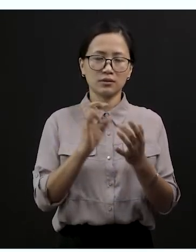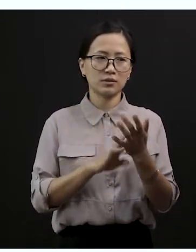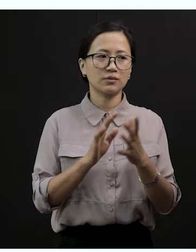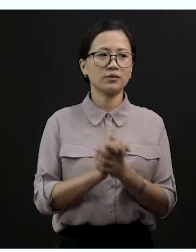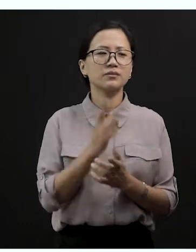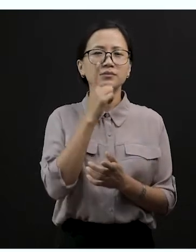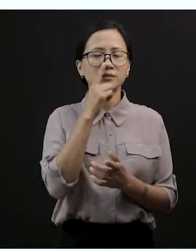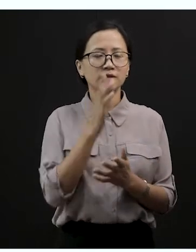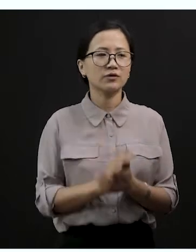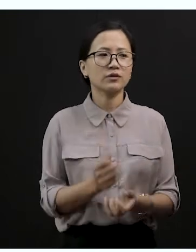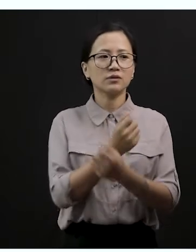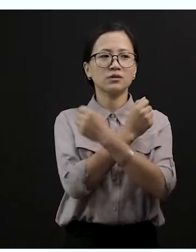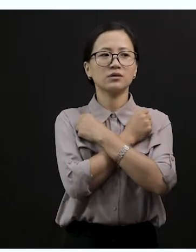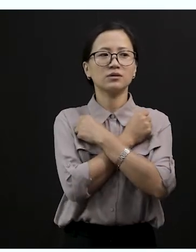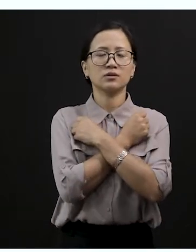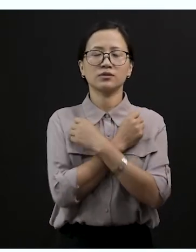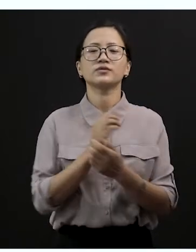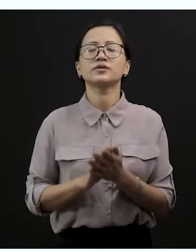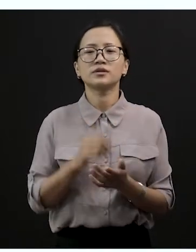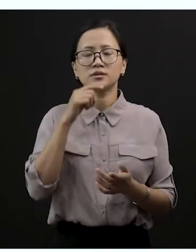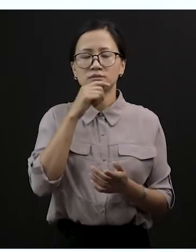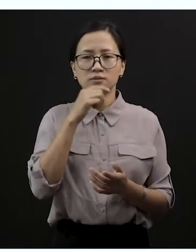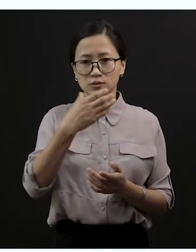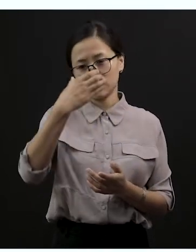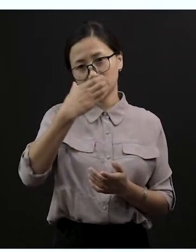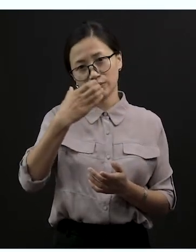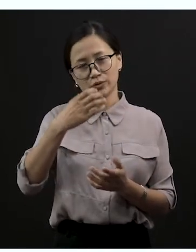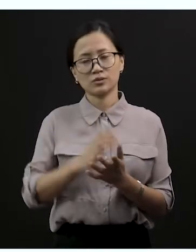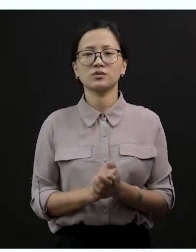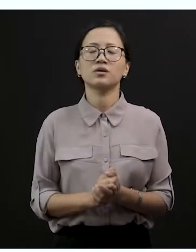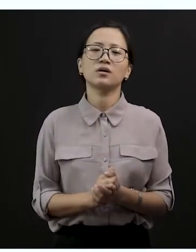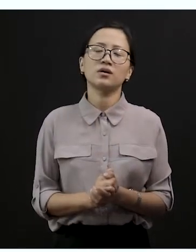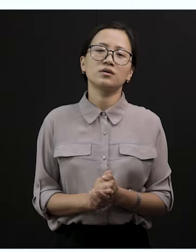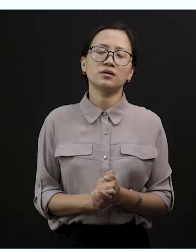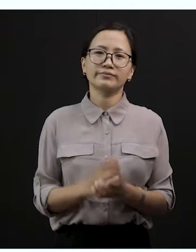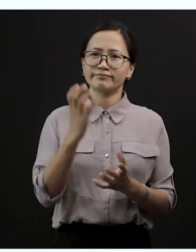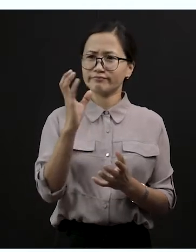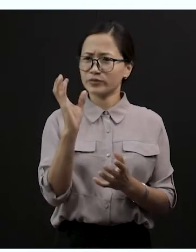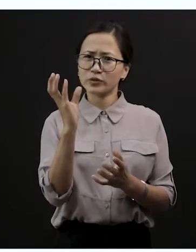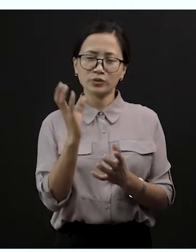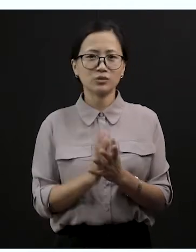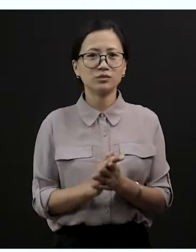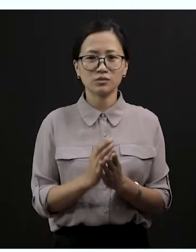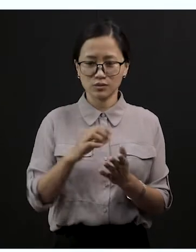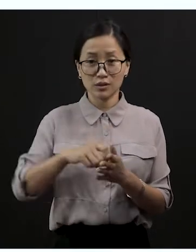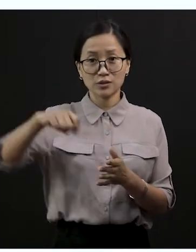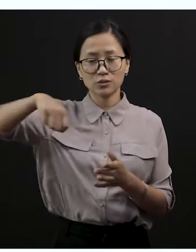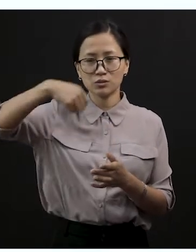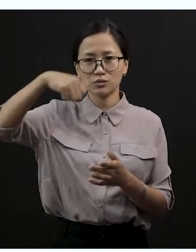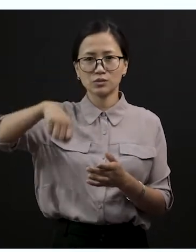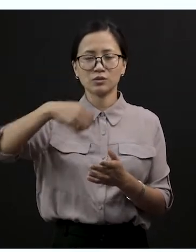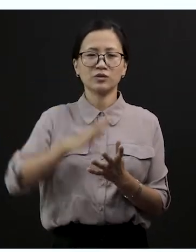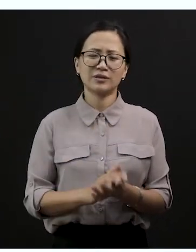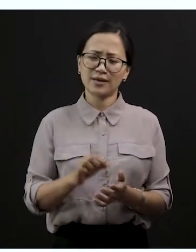is very fond of tomato soup. He like it very much and he is ready to do anything to get